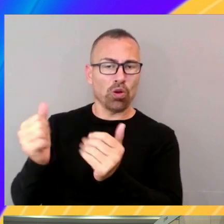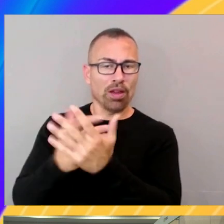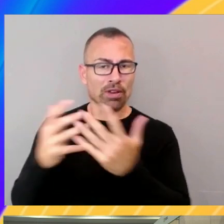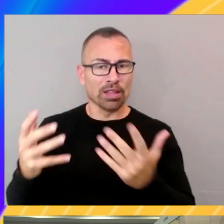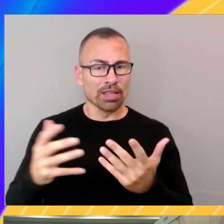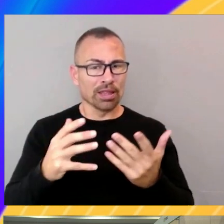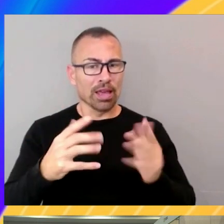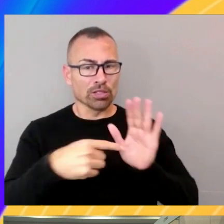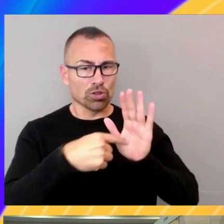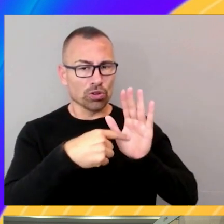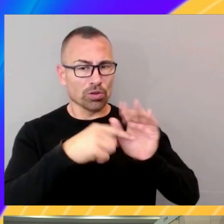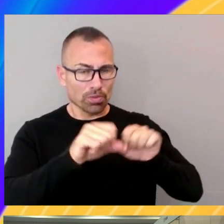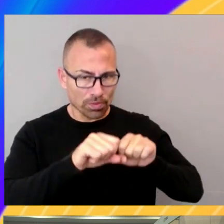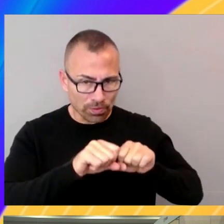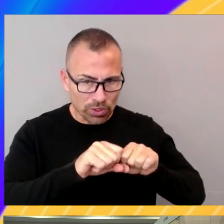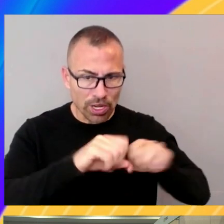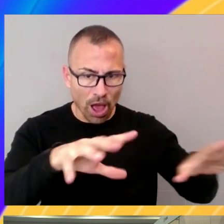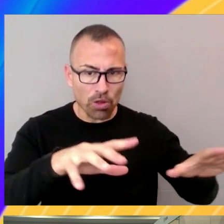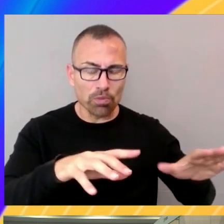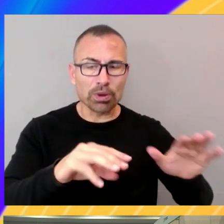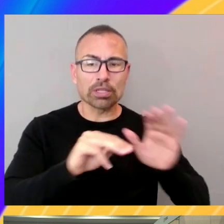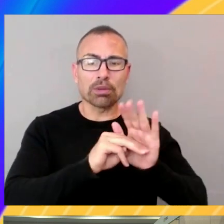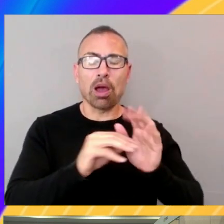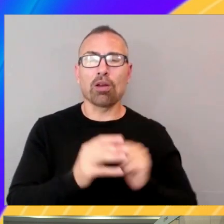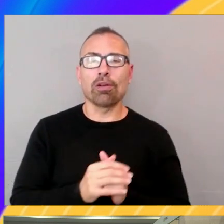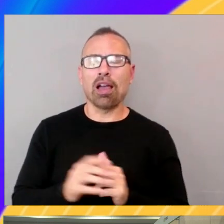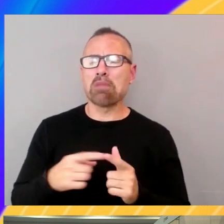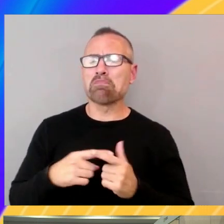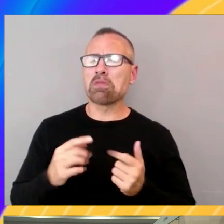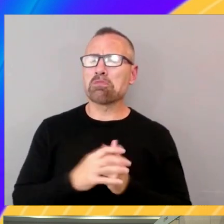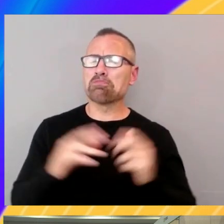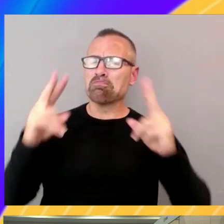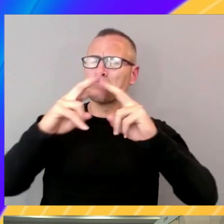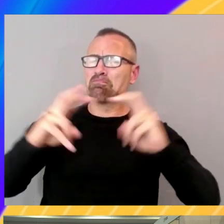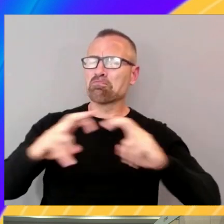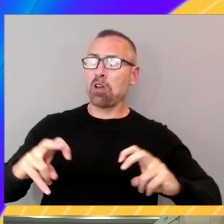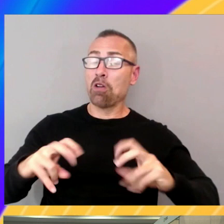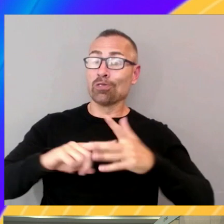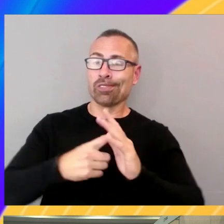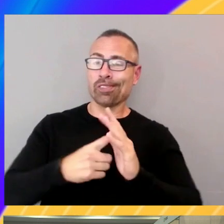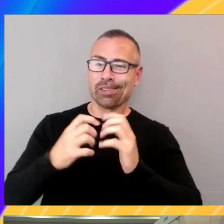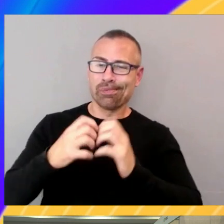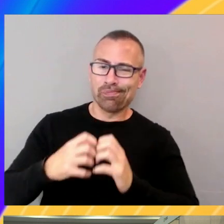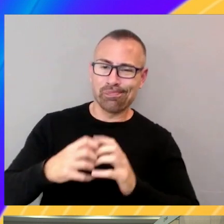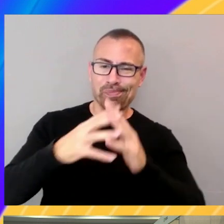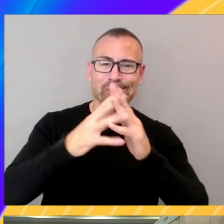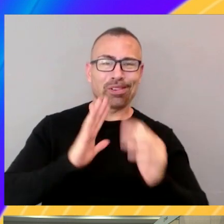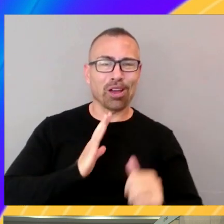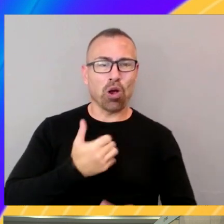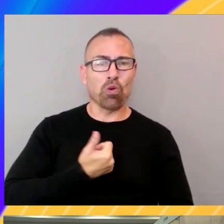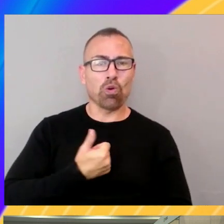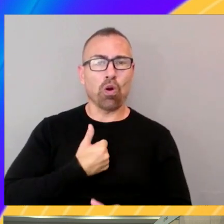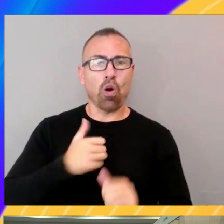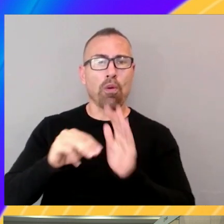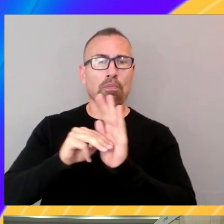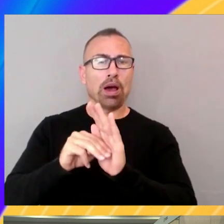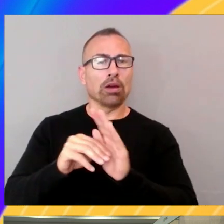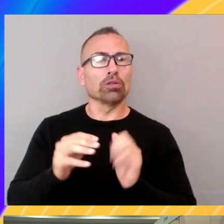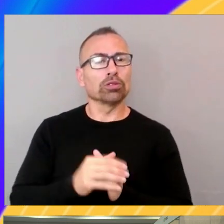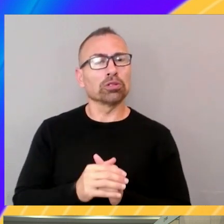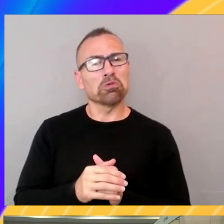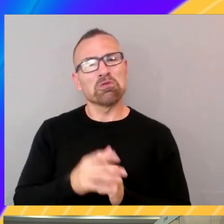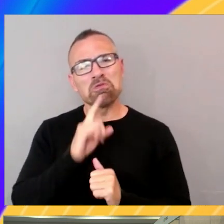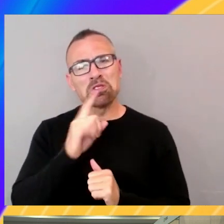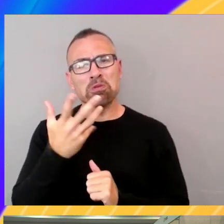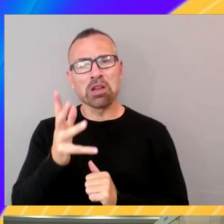we went into things with building our own model, we already had that stuff kind of more understood. And you talked